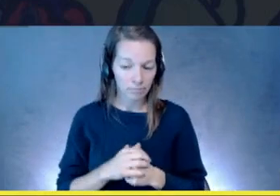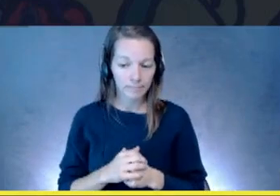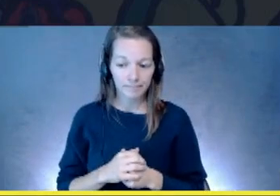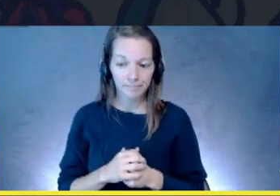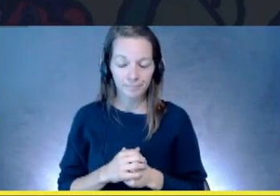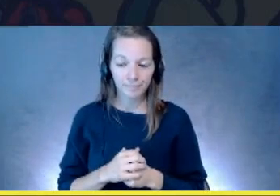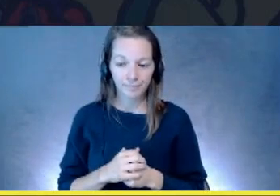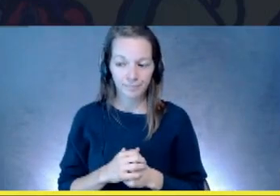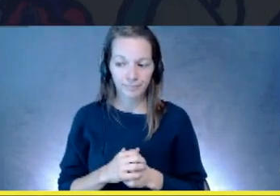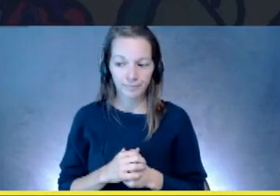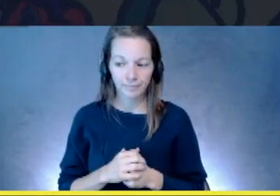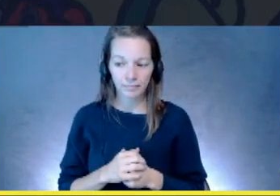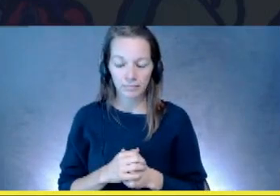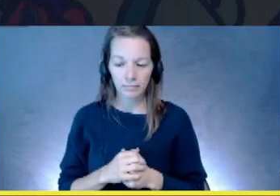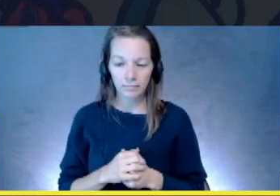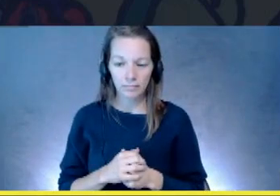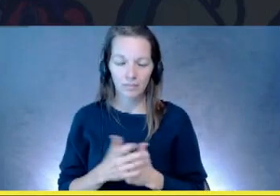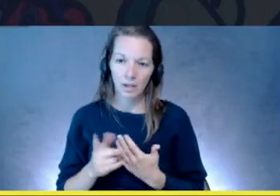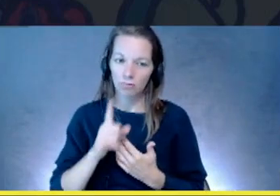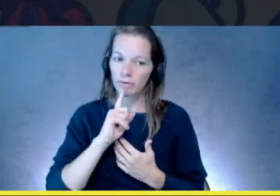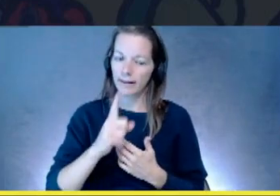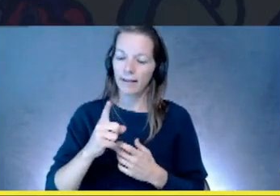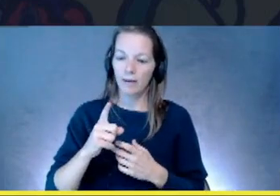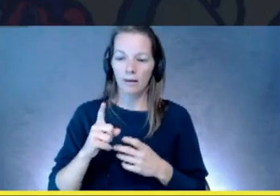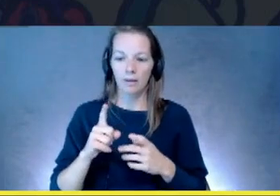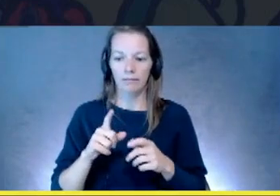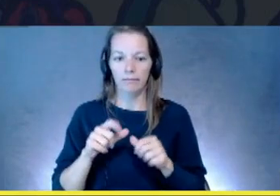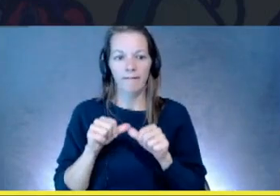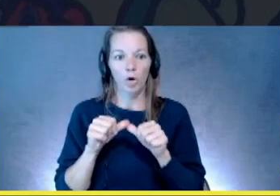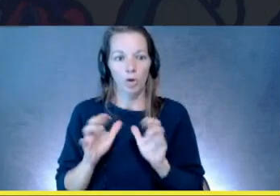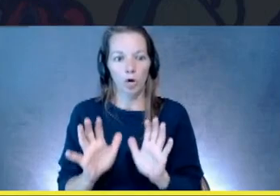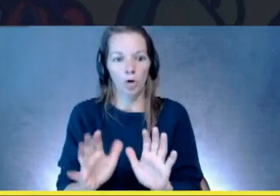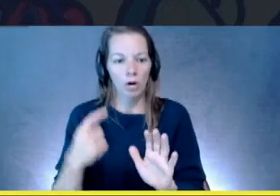and really further our efforts.